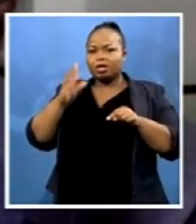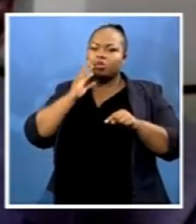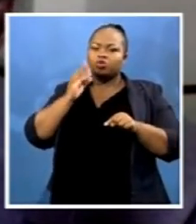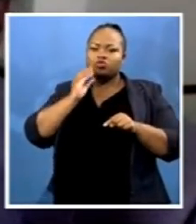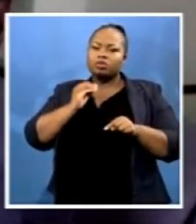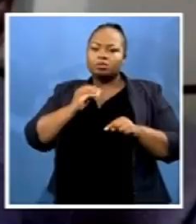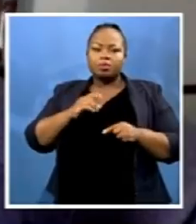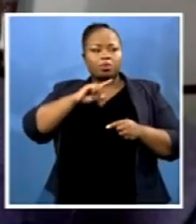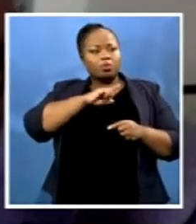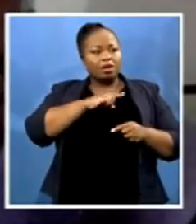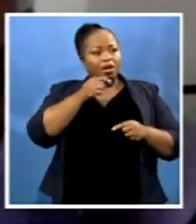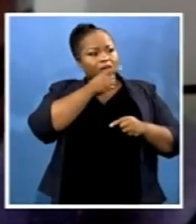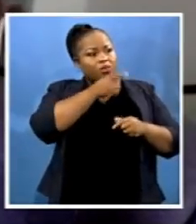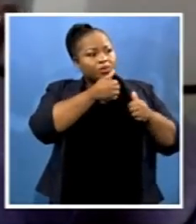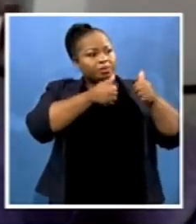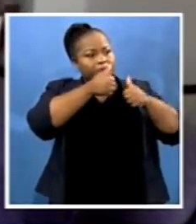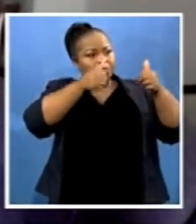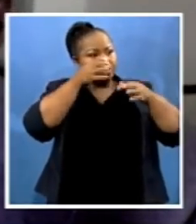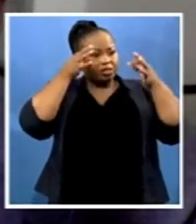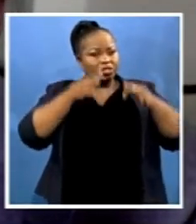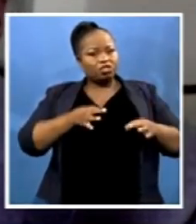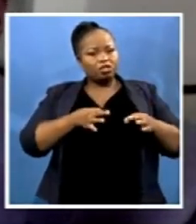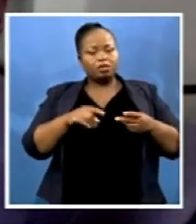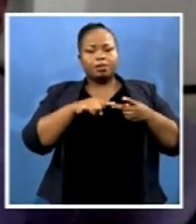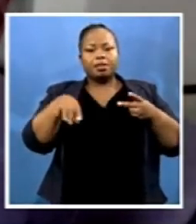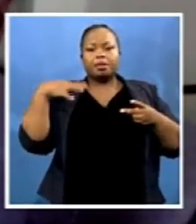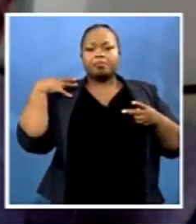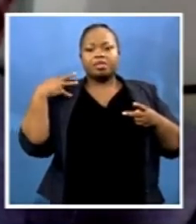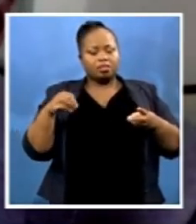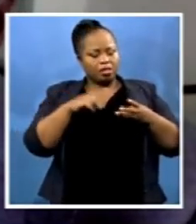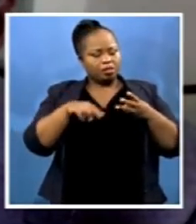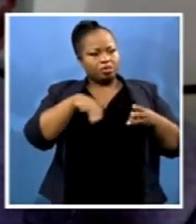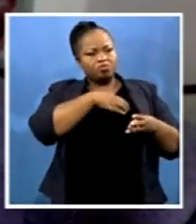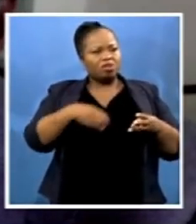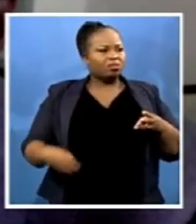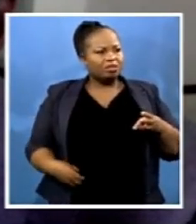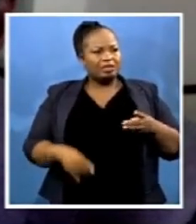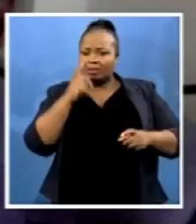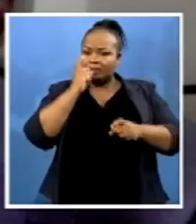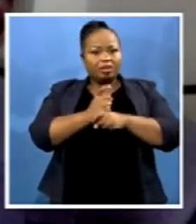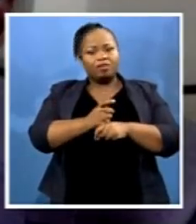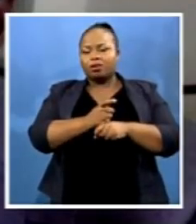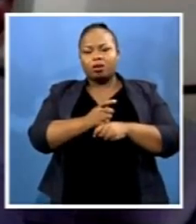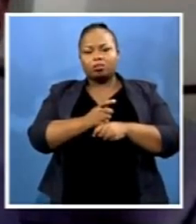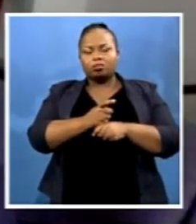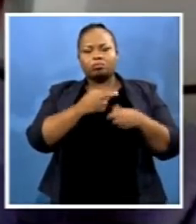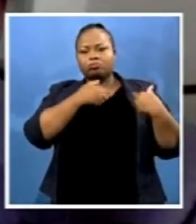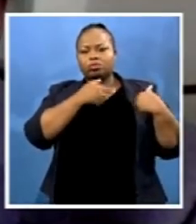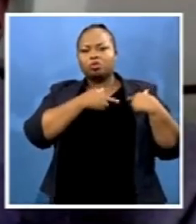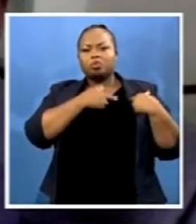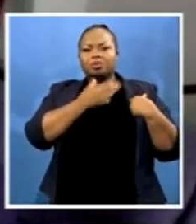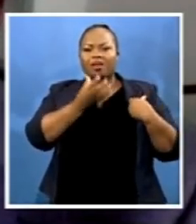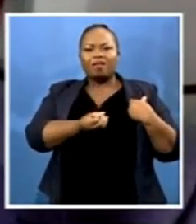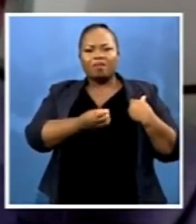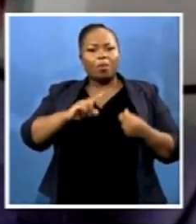ministers, the president and things, really have a tough job on their hands. Because, for example, in Accra,